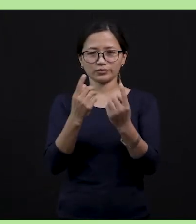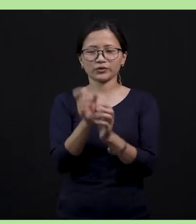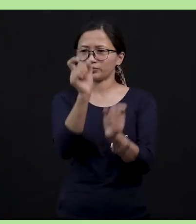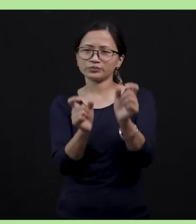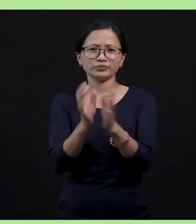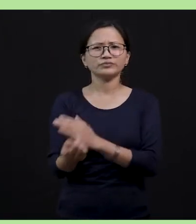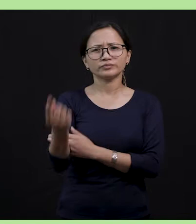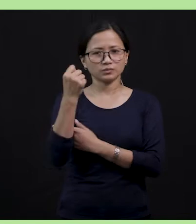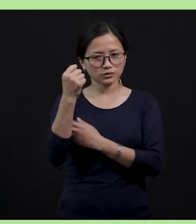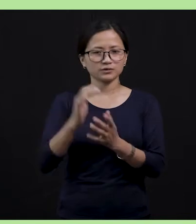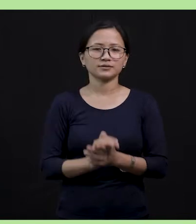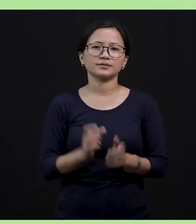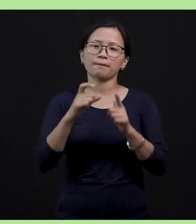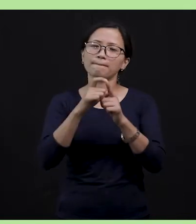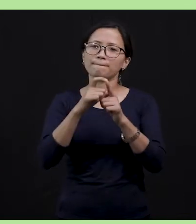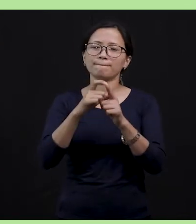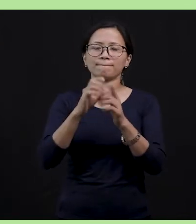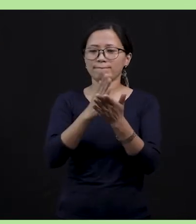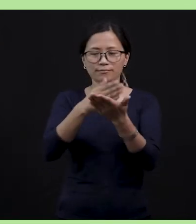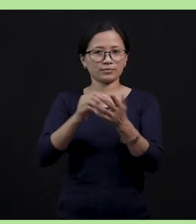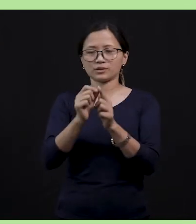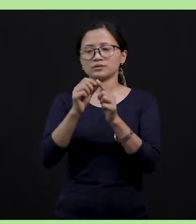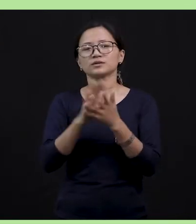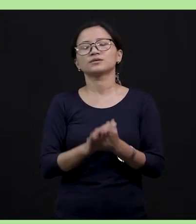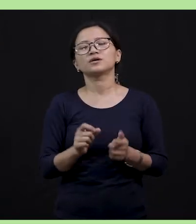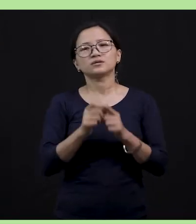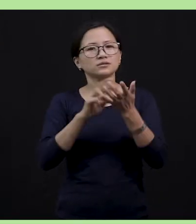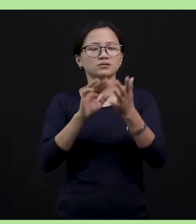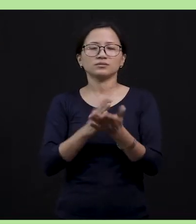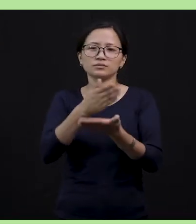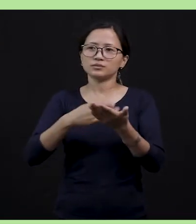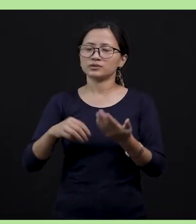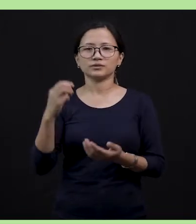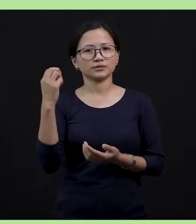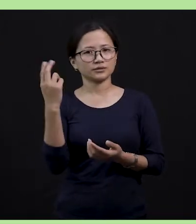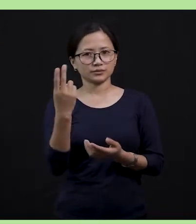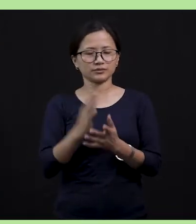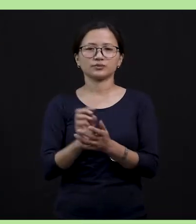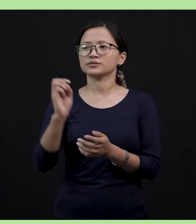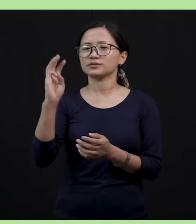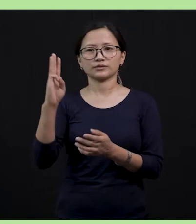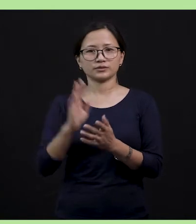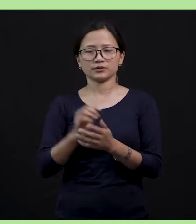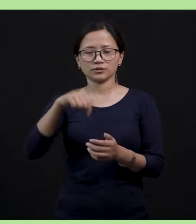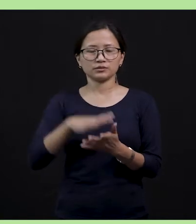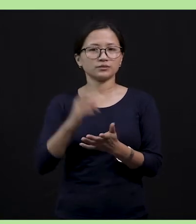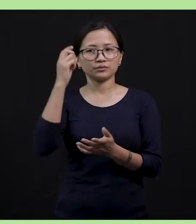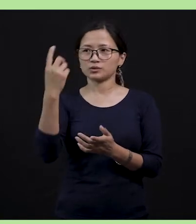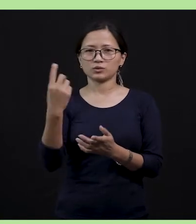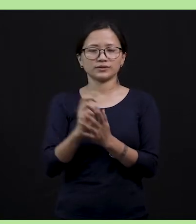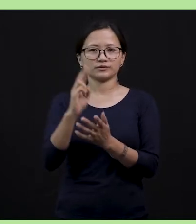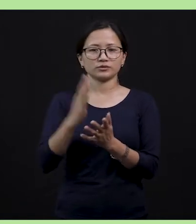the end part, so part number 3. So let me quickly repeat what we did in part 1 and part 2. So part 1, if you remember,